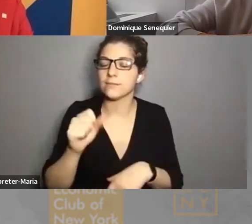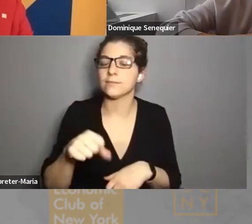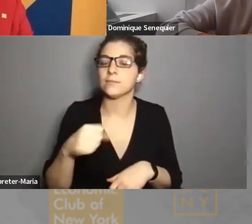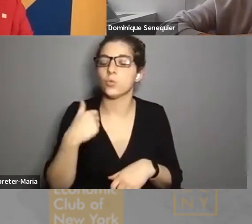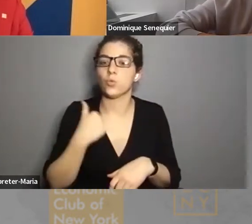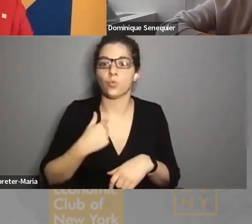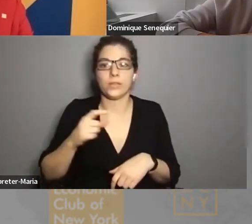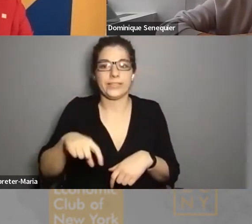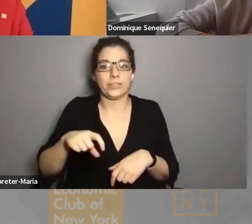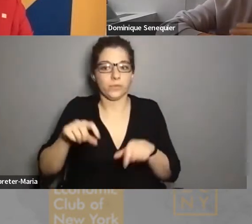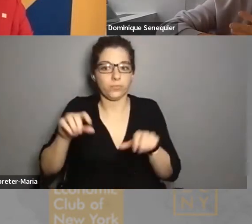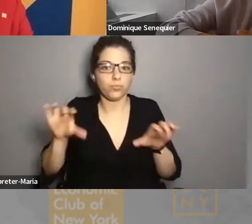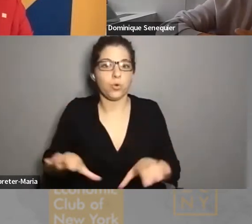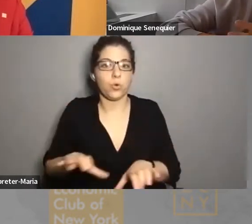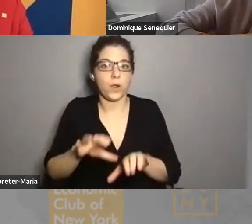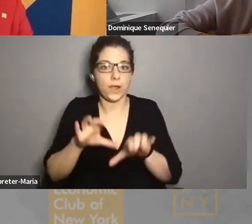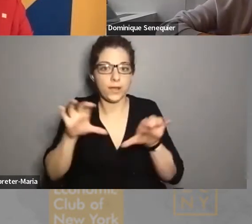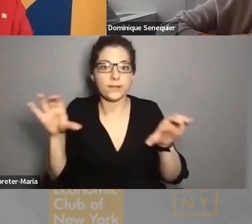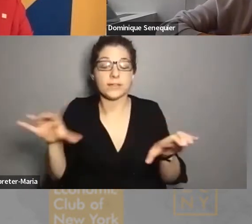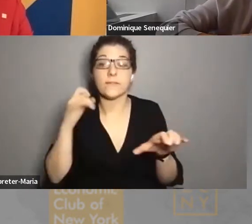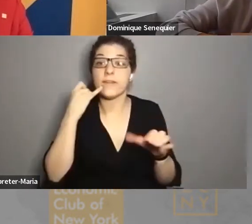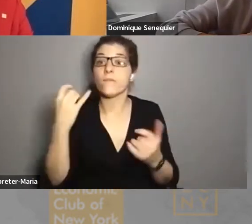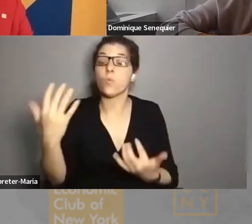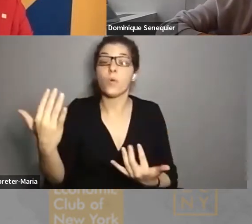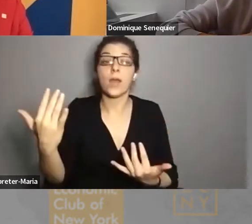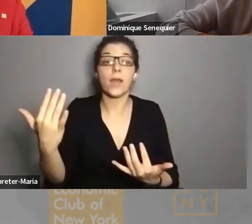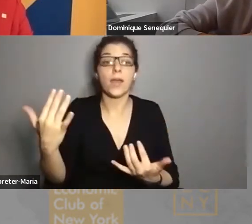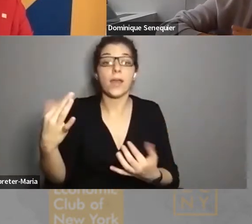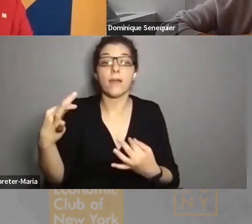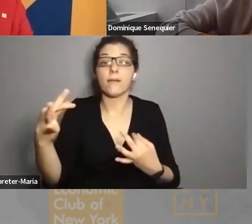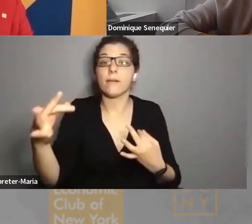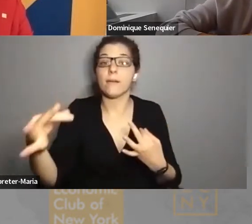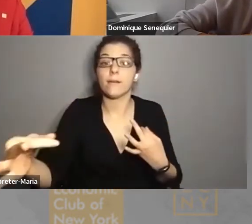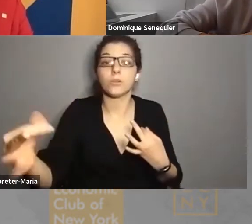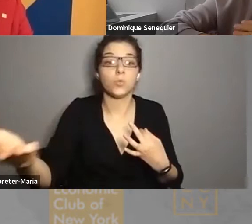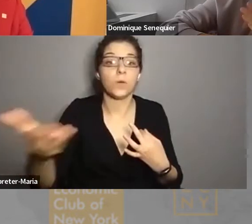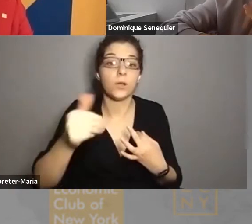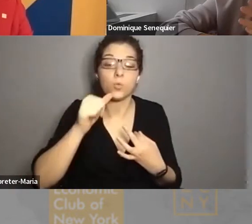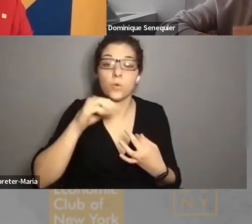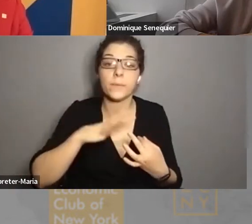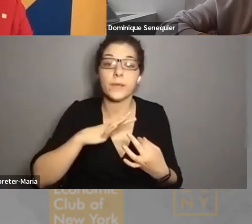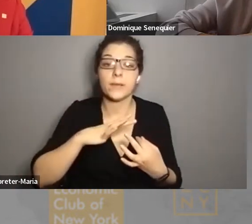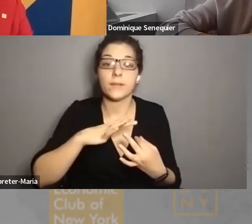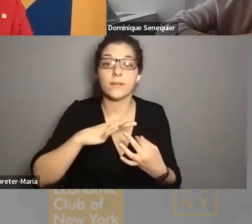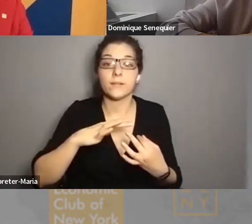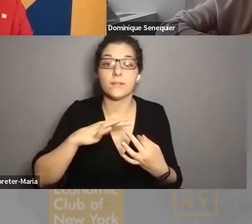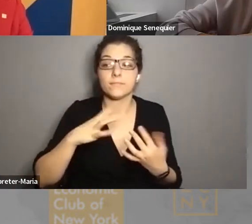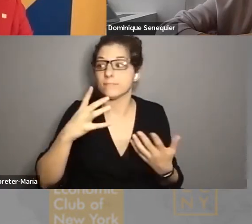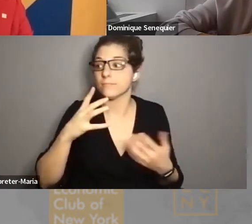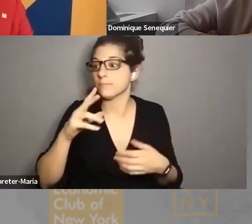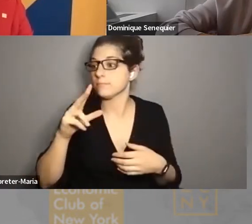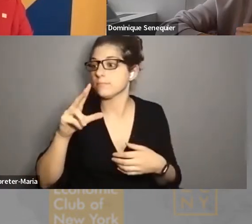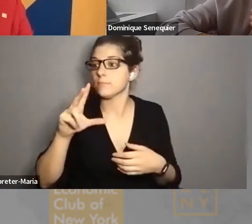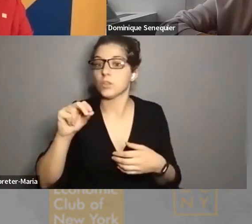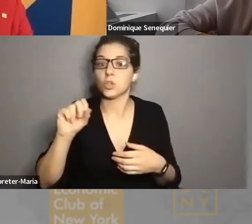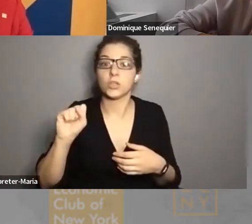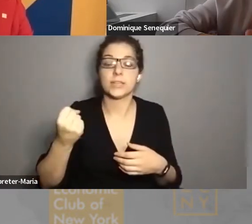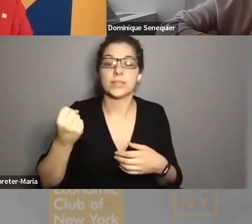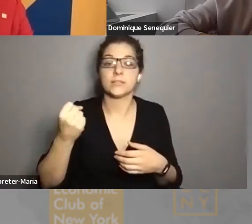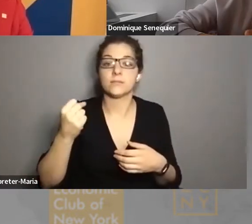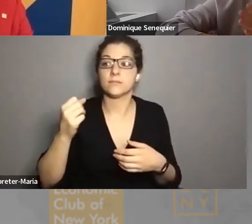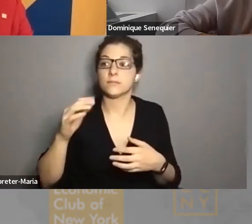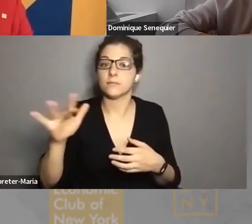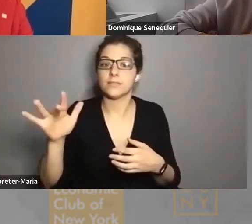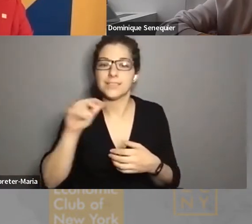need to be proactive, because if we wait to hire women who are already, let's say, the 30s or 28, it's